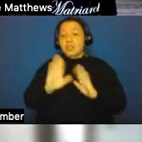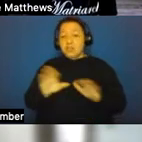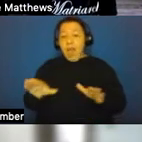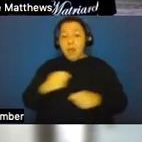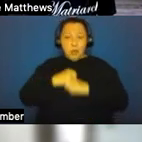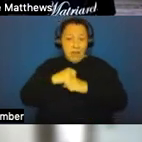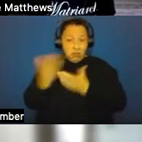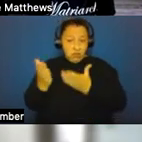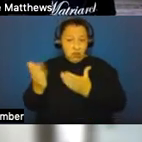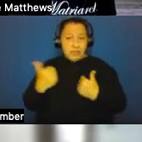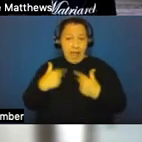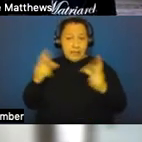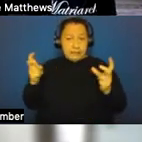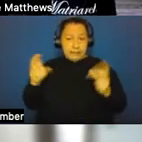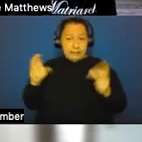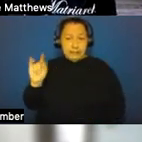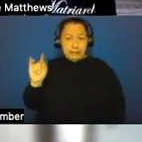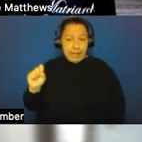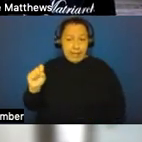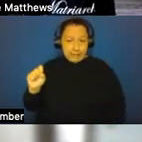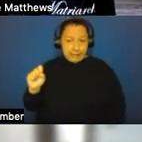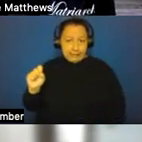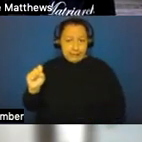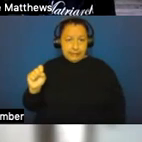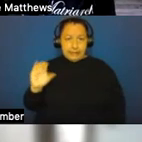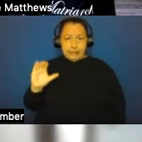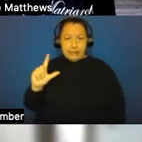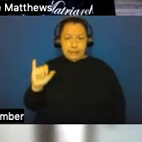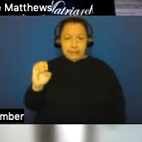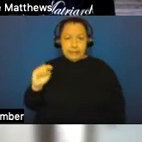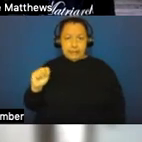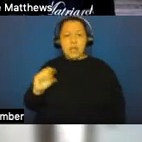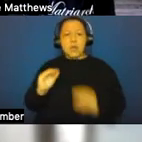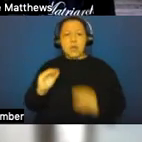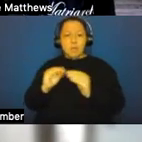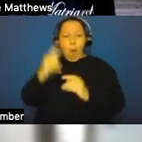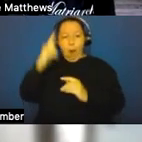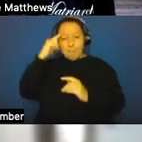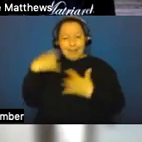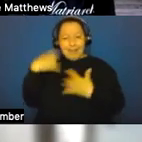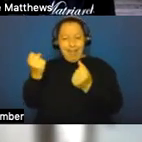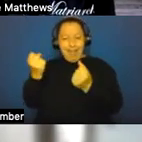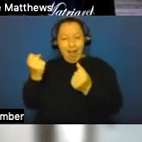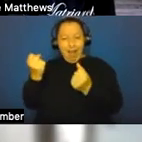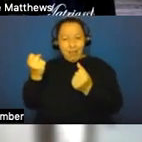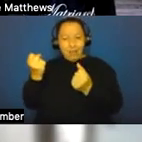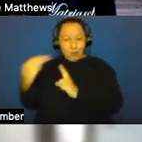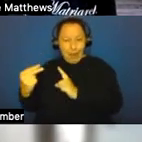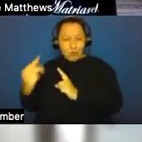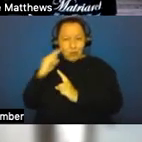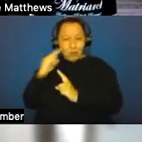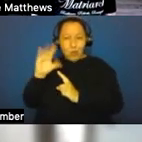clients. There's more of a mental health framework to the case management